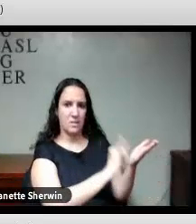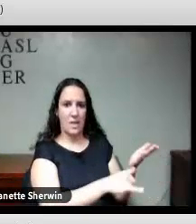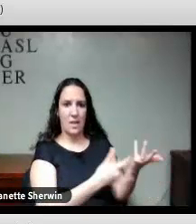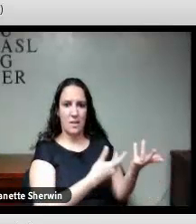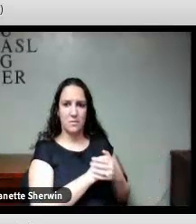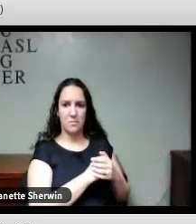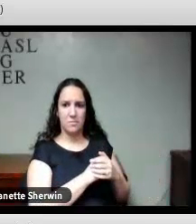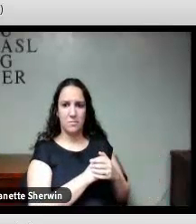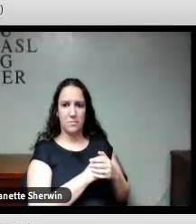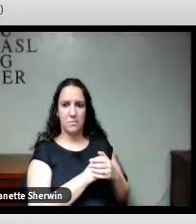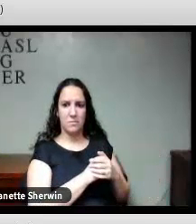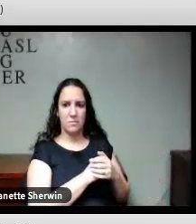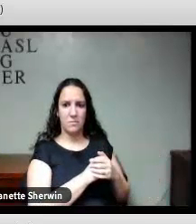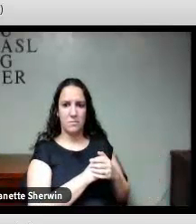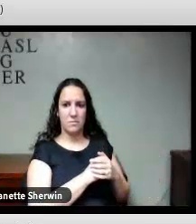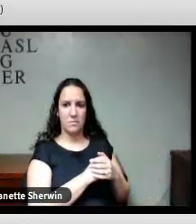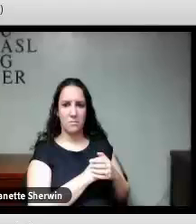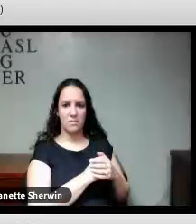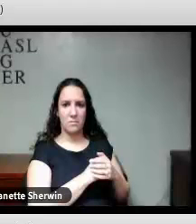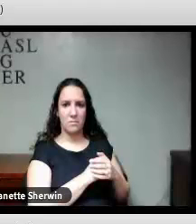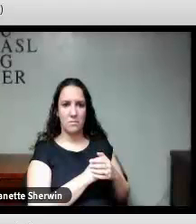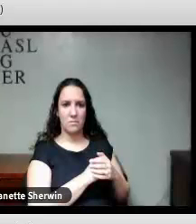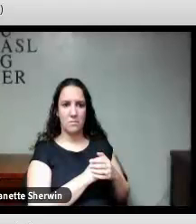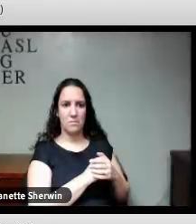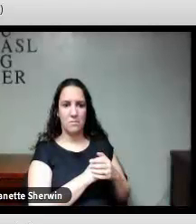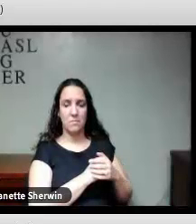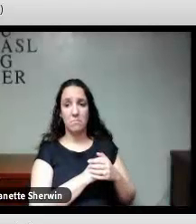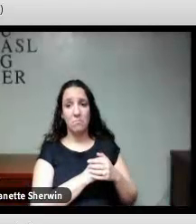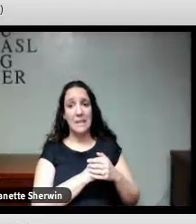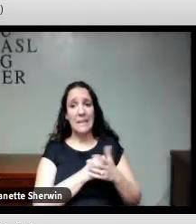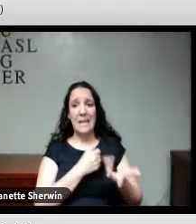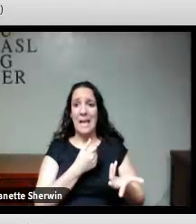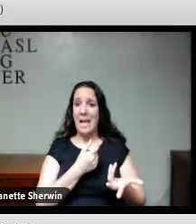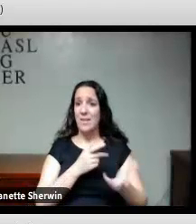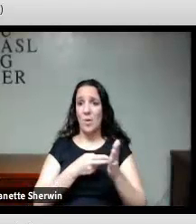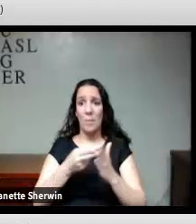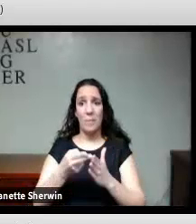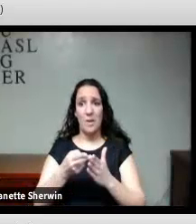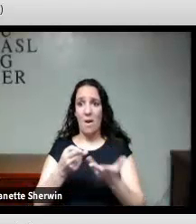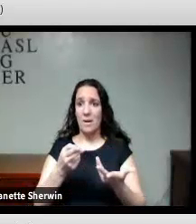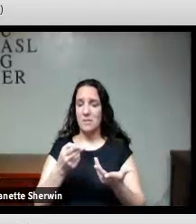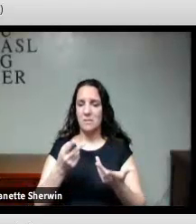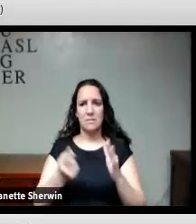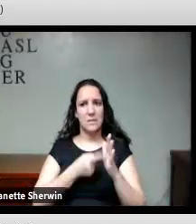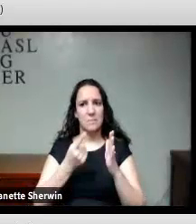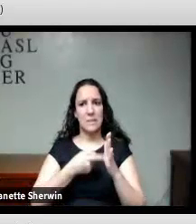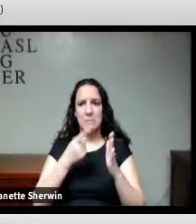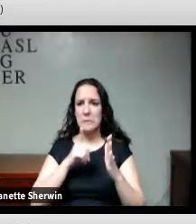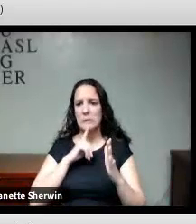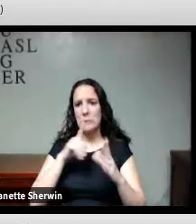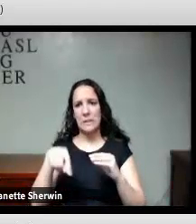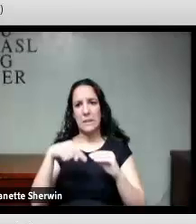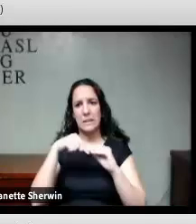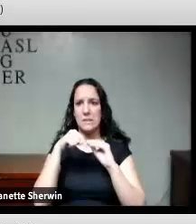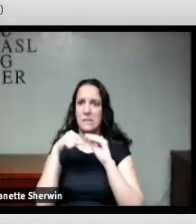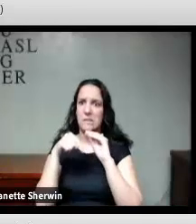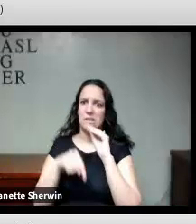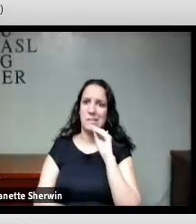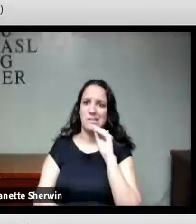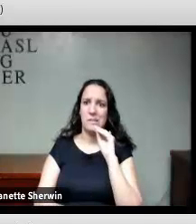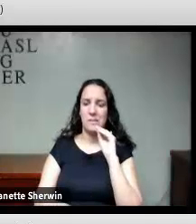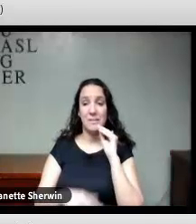Realistically, acknowledge you may have to dig deep to say thank you. Realistically, I get